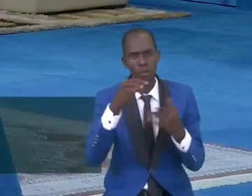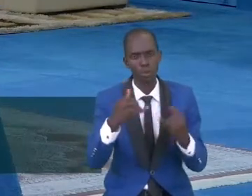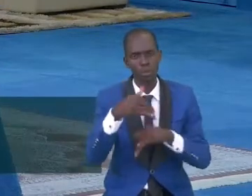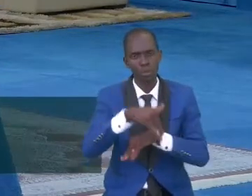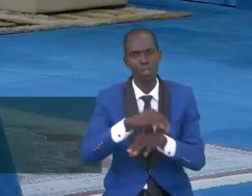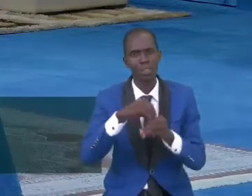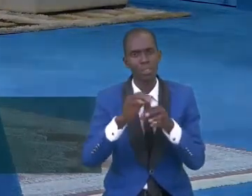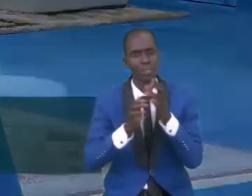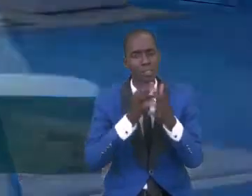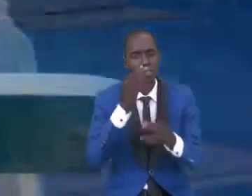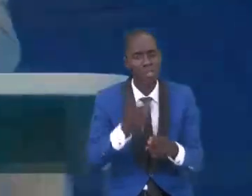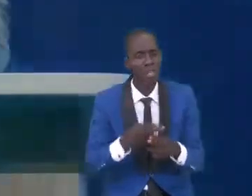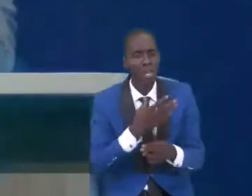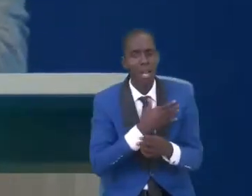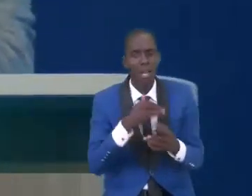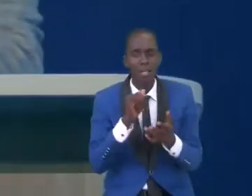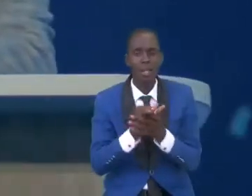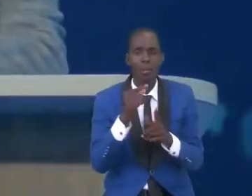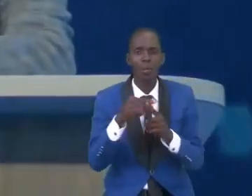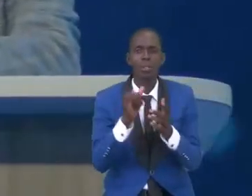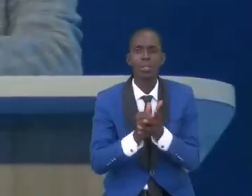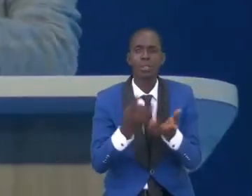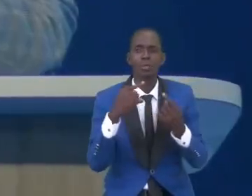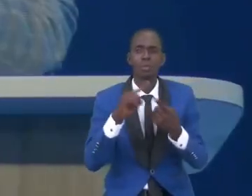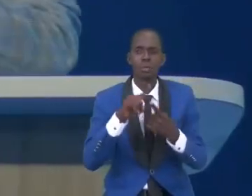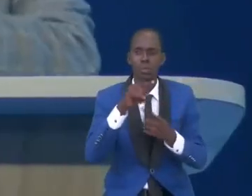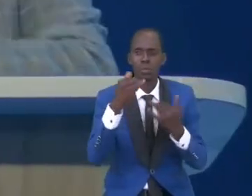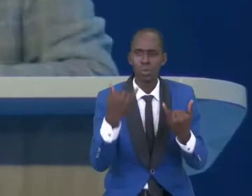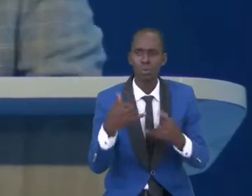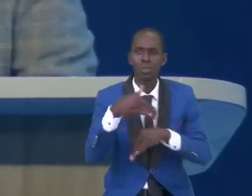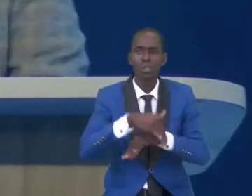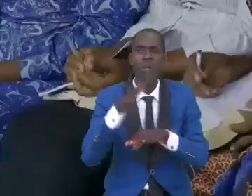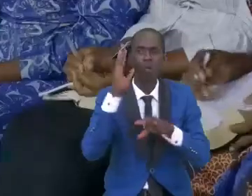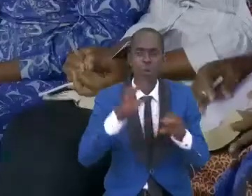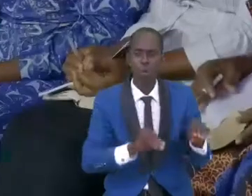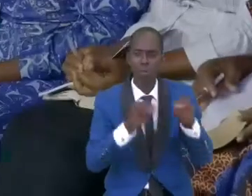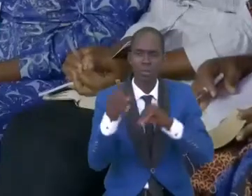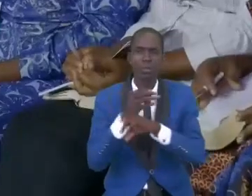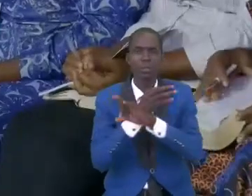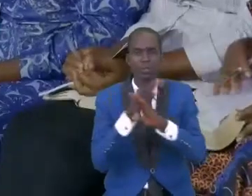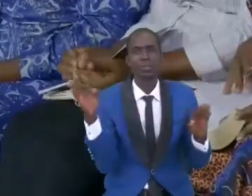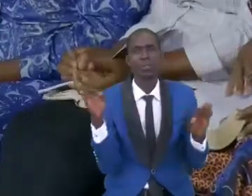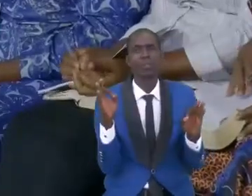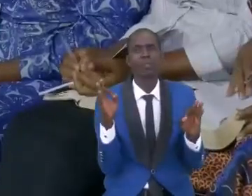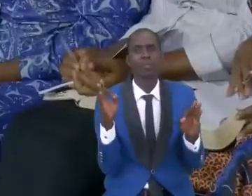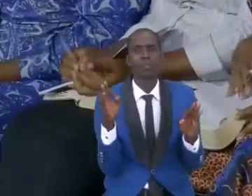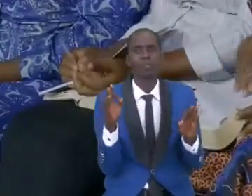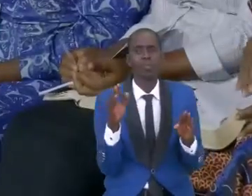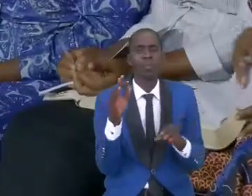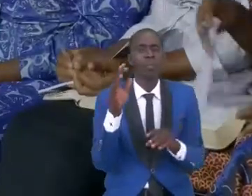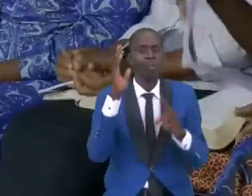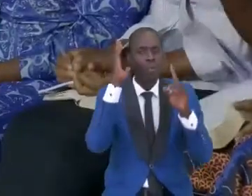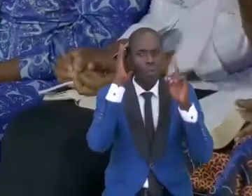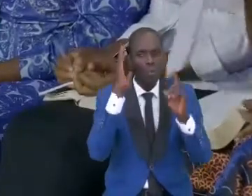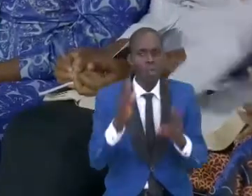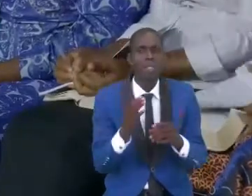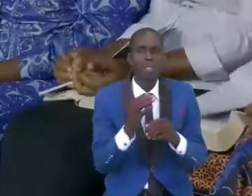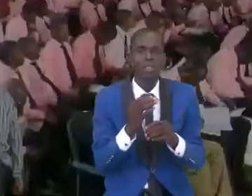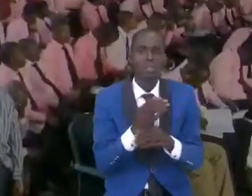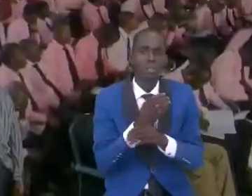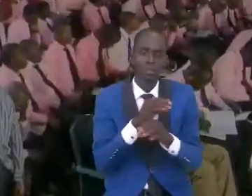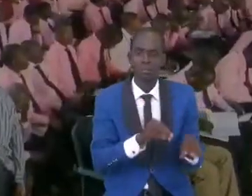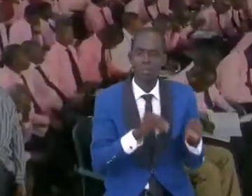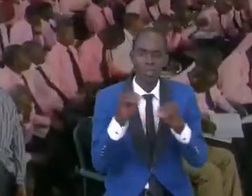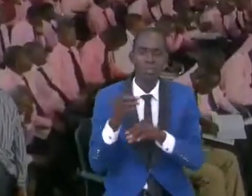the word that comes to you tonight will set you free. He will liberate you.